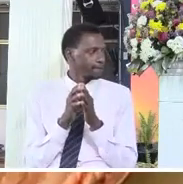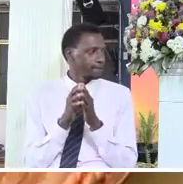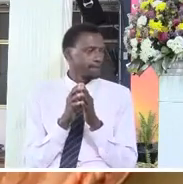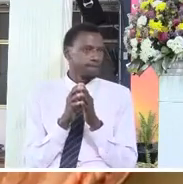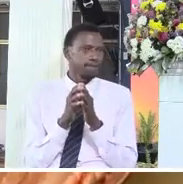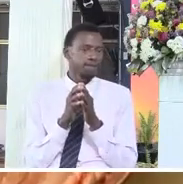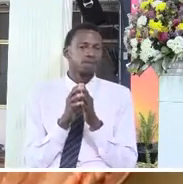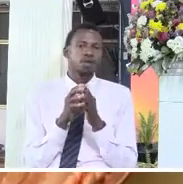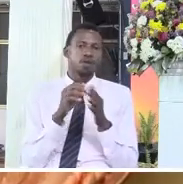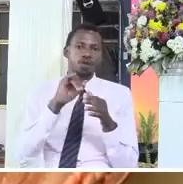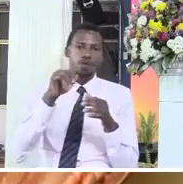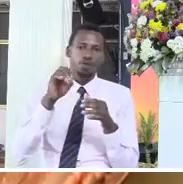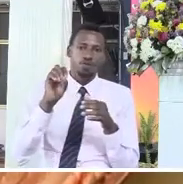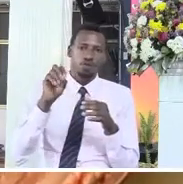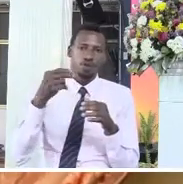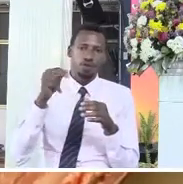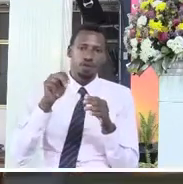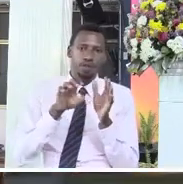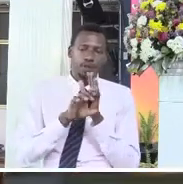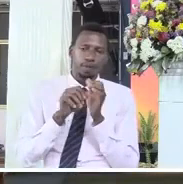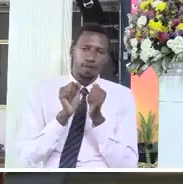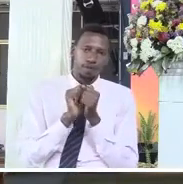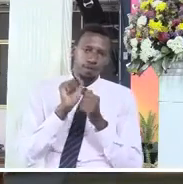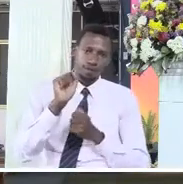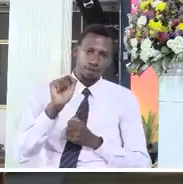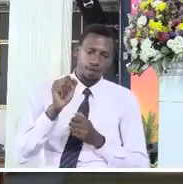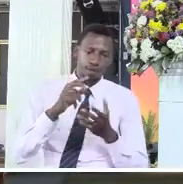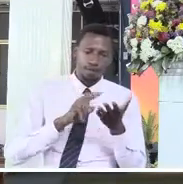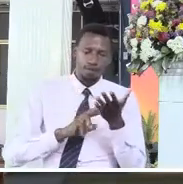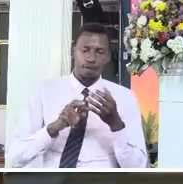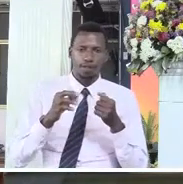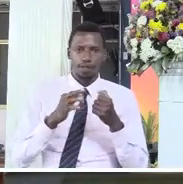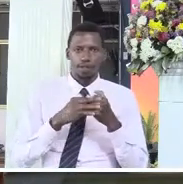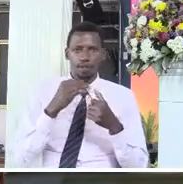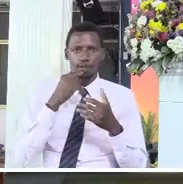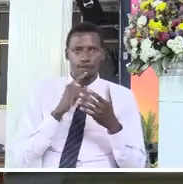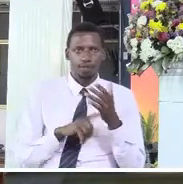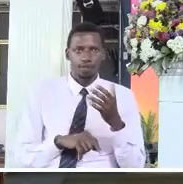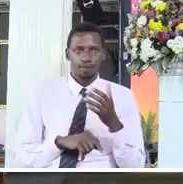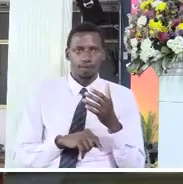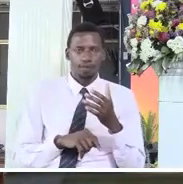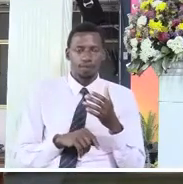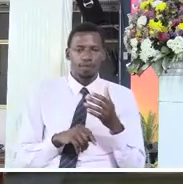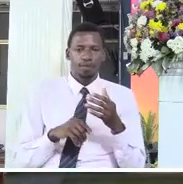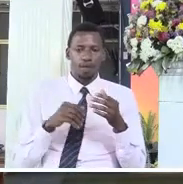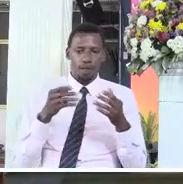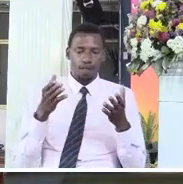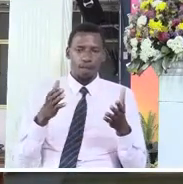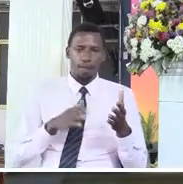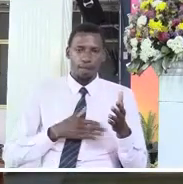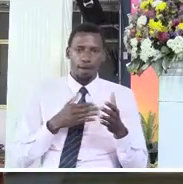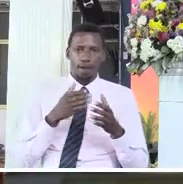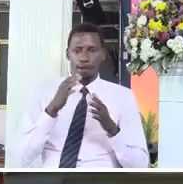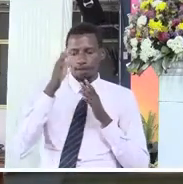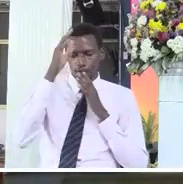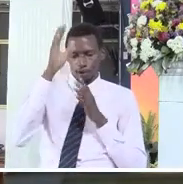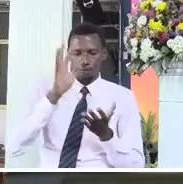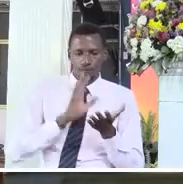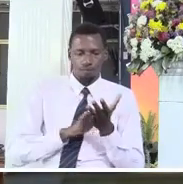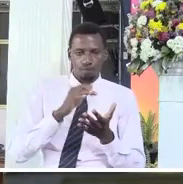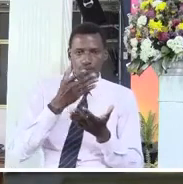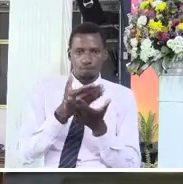John 15 verse 8, it says, "Herein is my Father glorified, that ye bear much